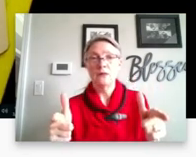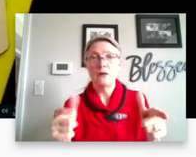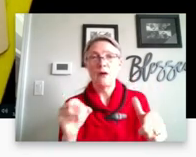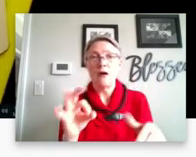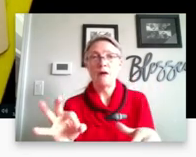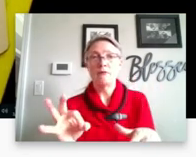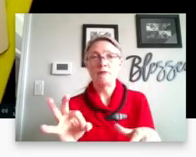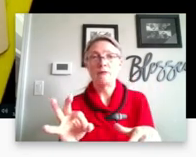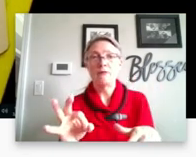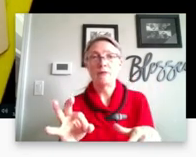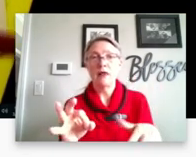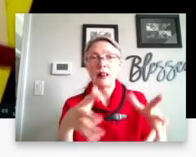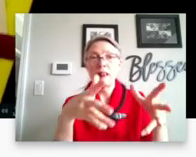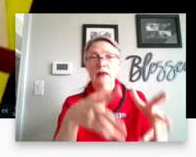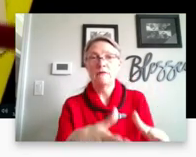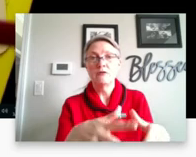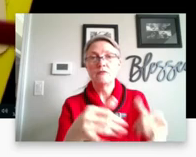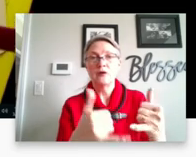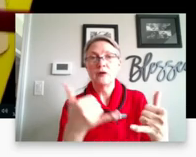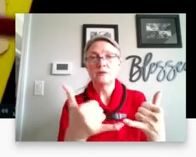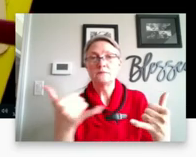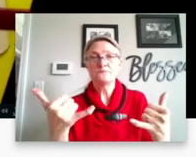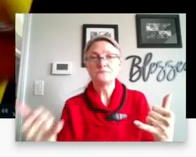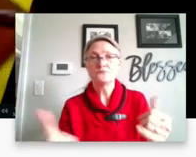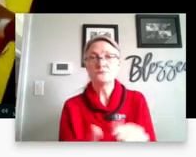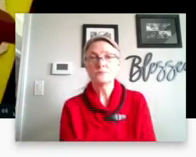of leftover yarn